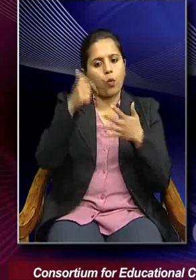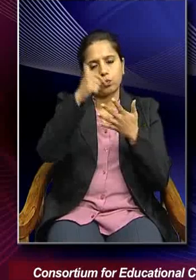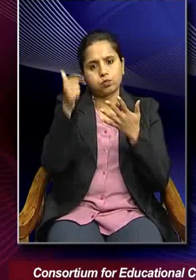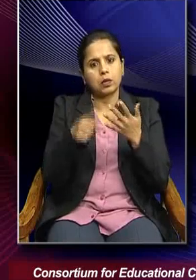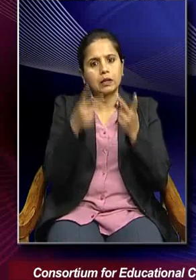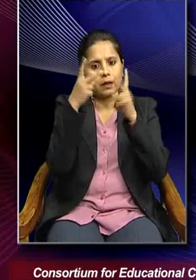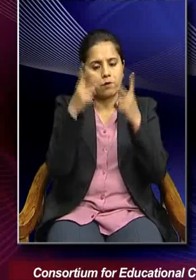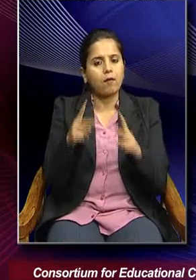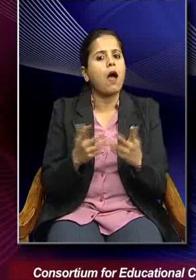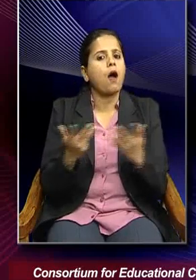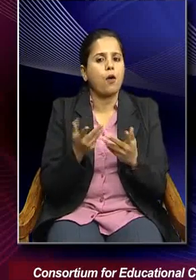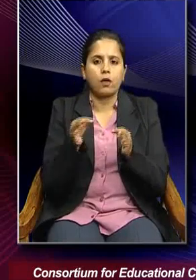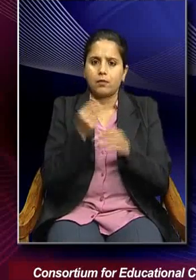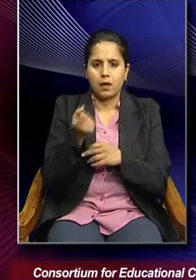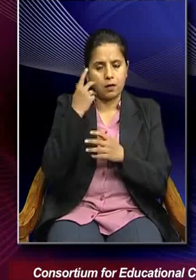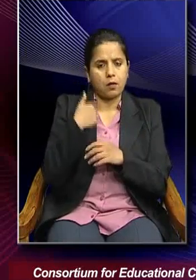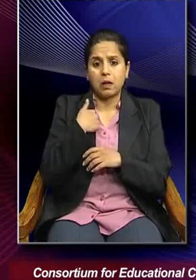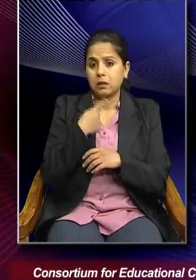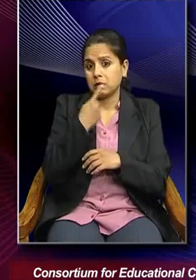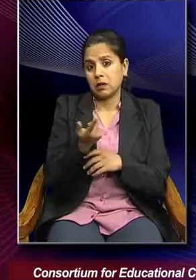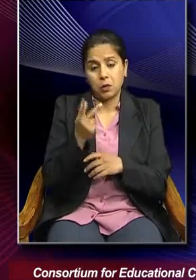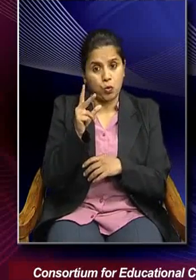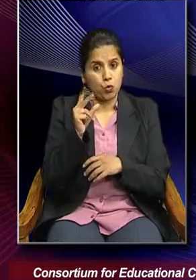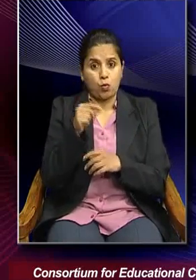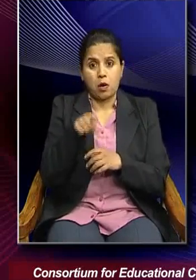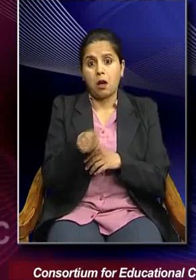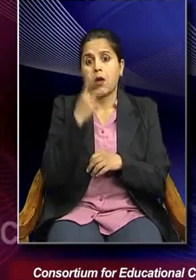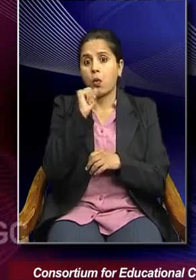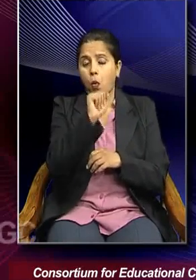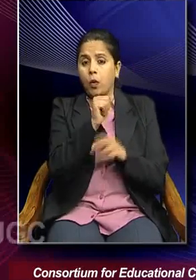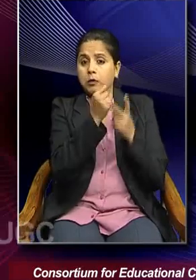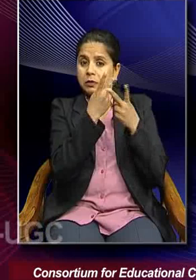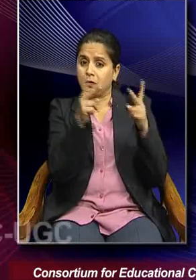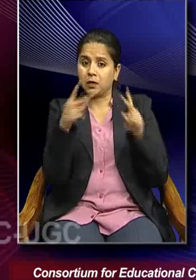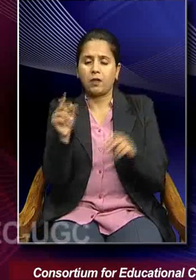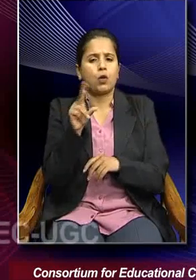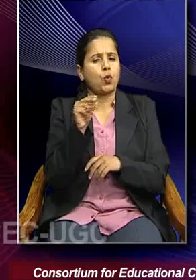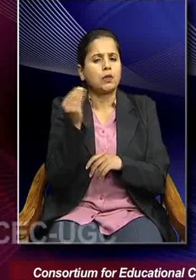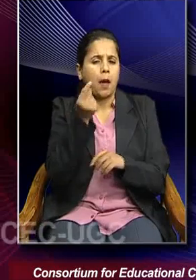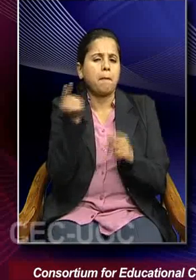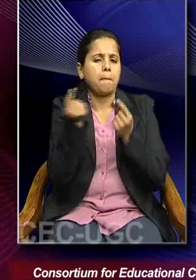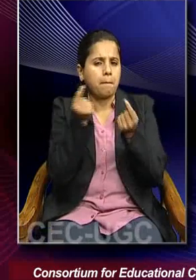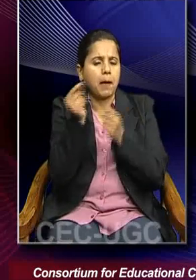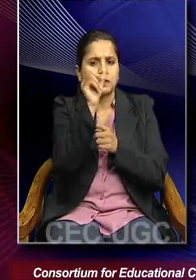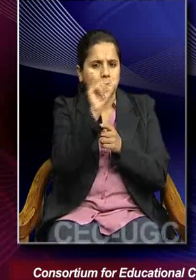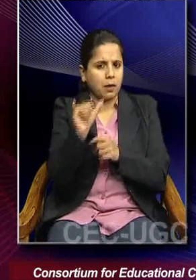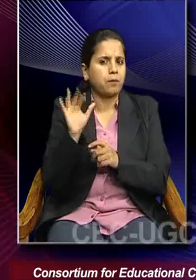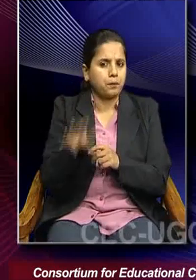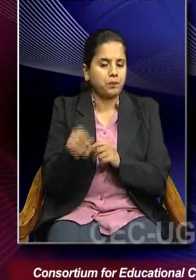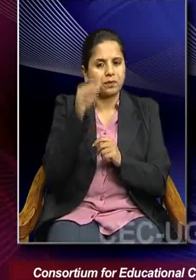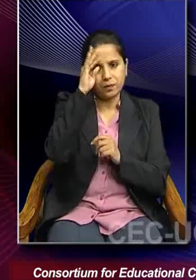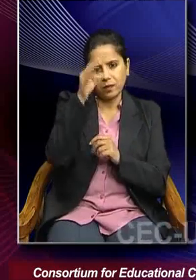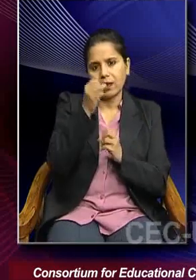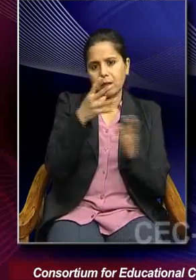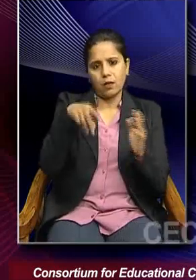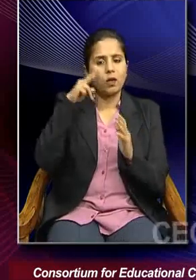from each other. I won't say that they are exclusive of each other, because in most of the philosophies that you will